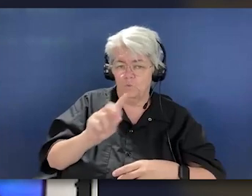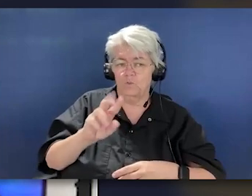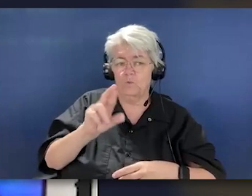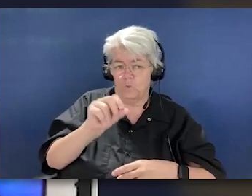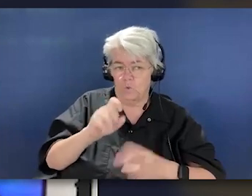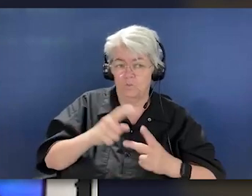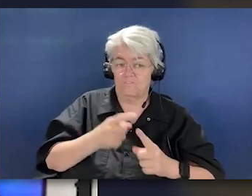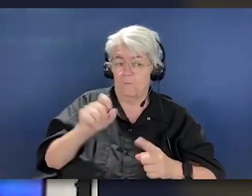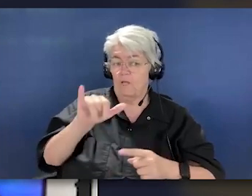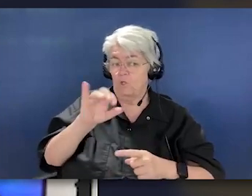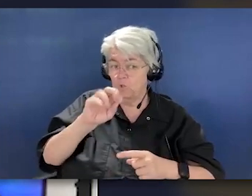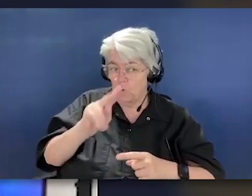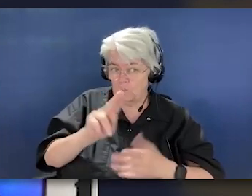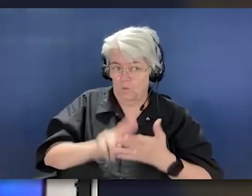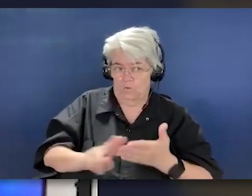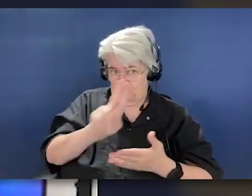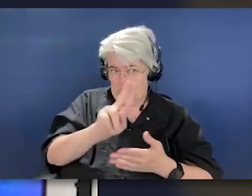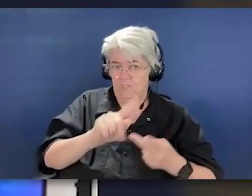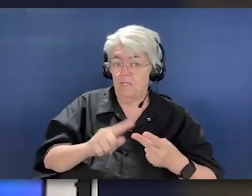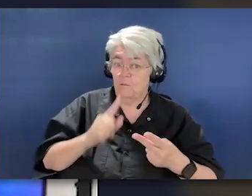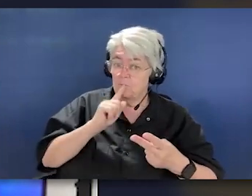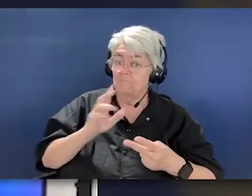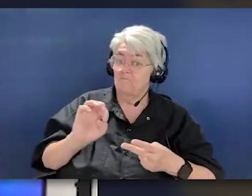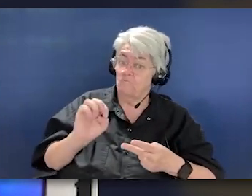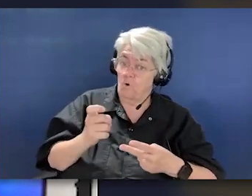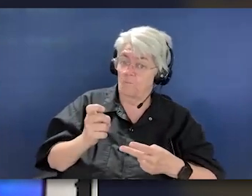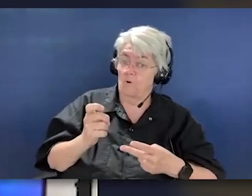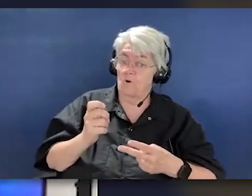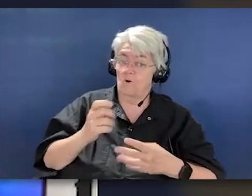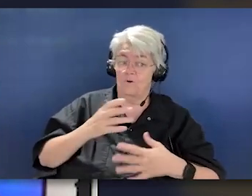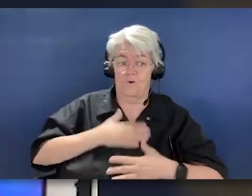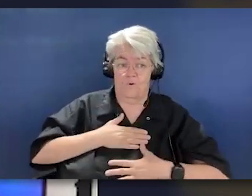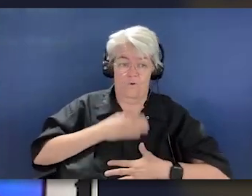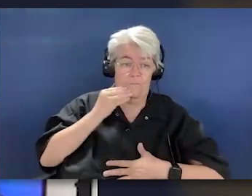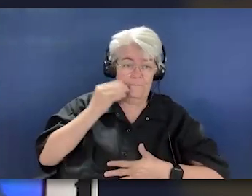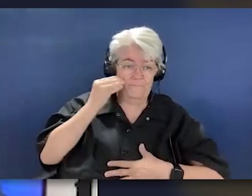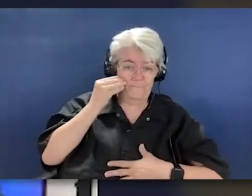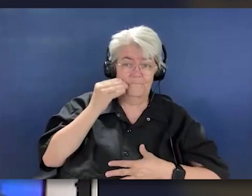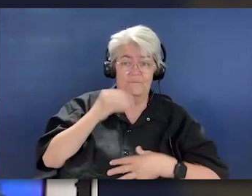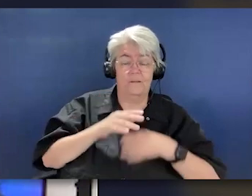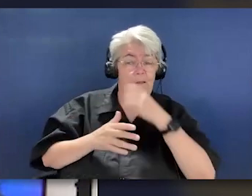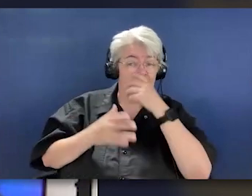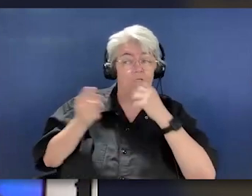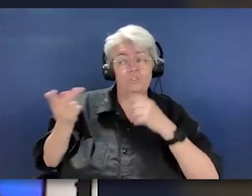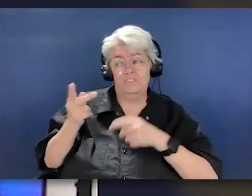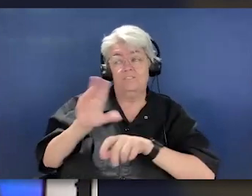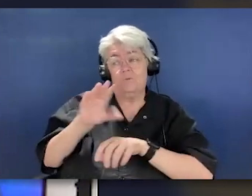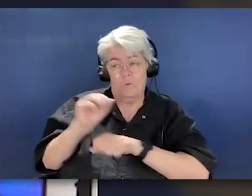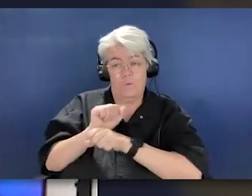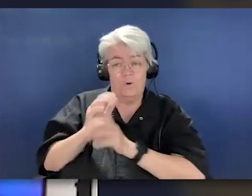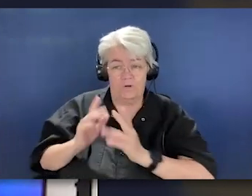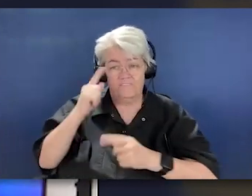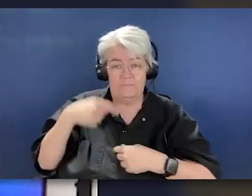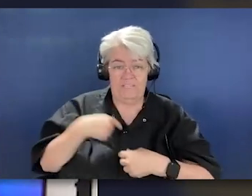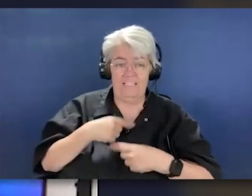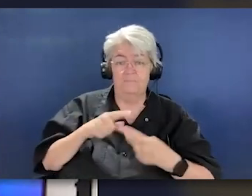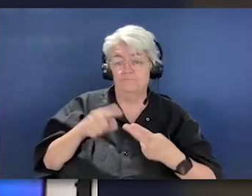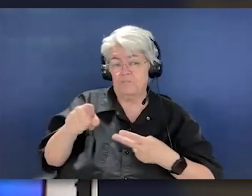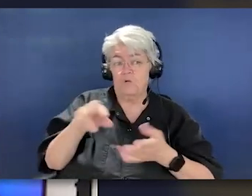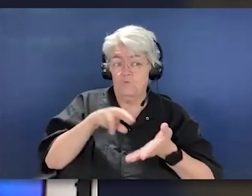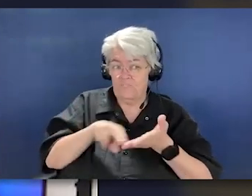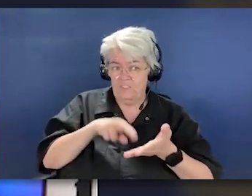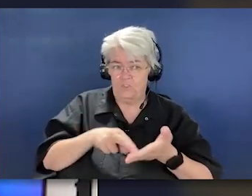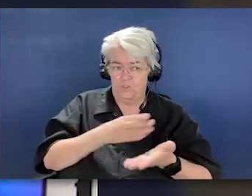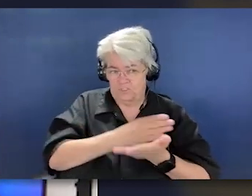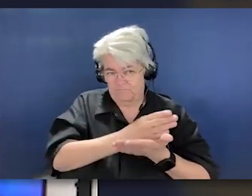York University, my former home institution and a colleague of mine. Her research interests bridge several